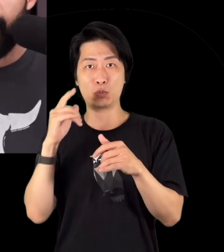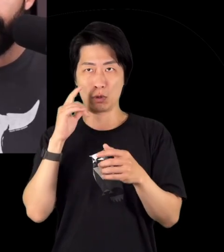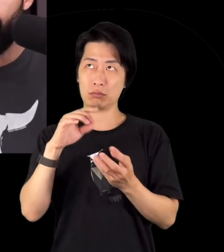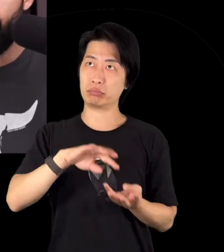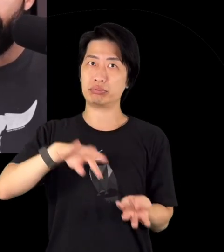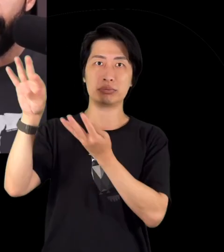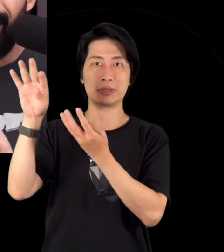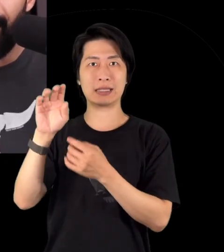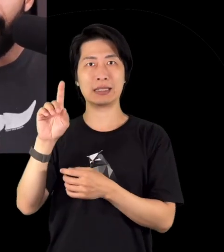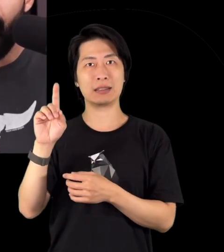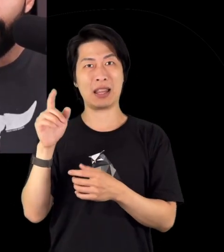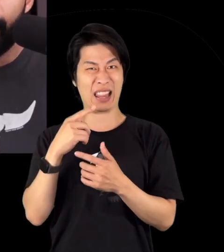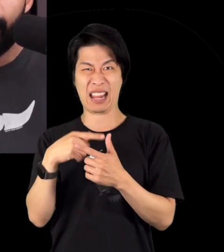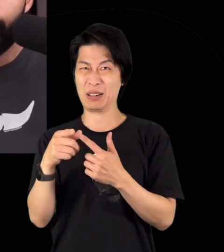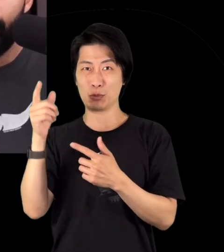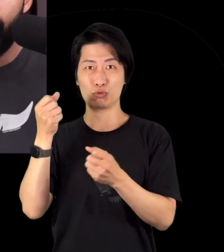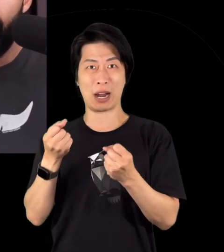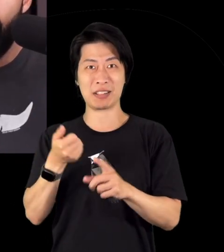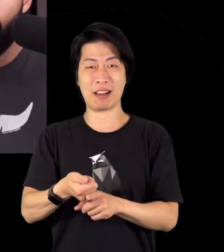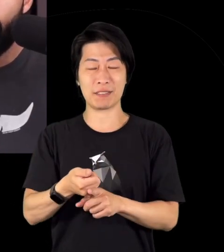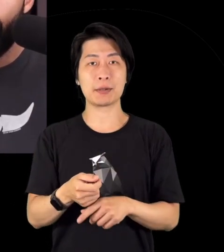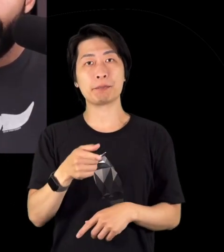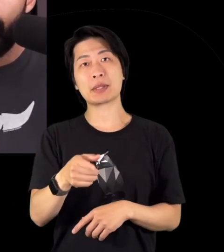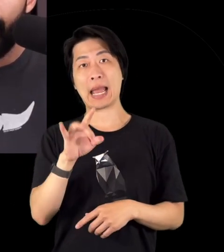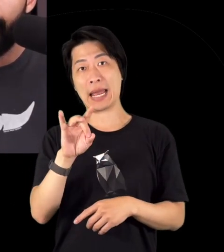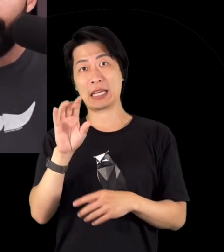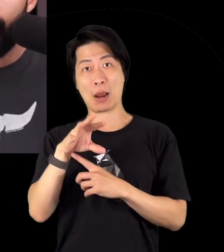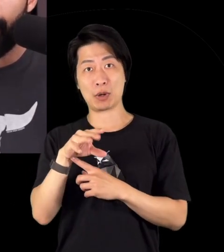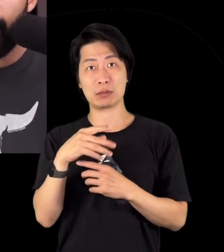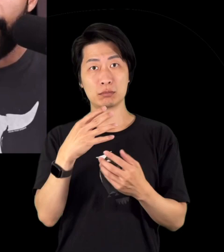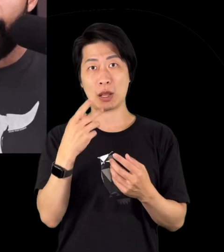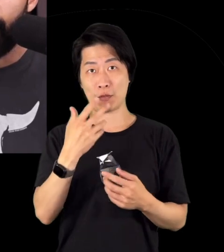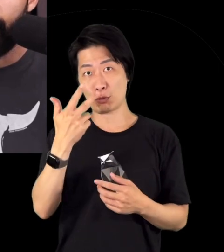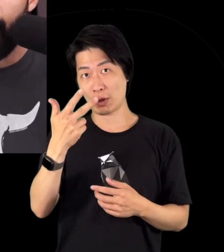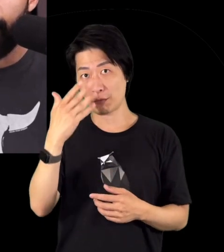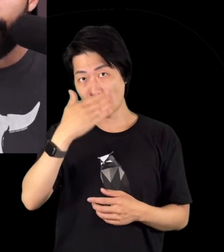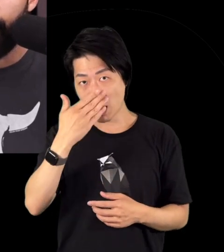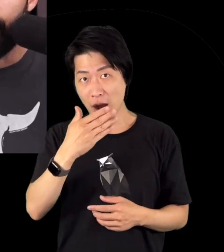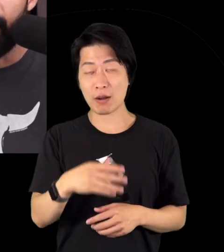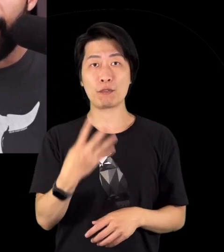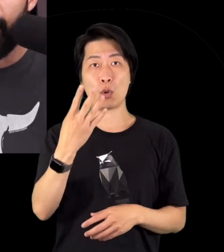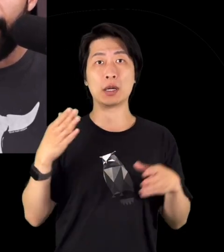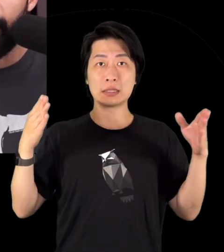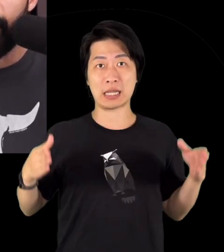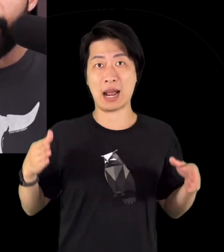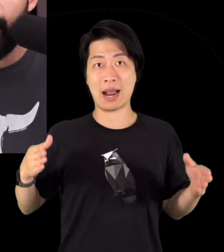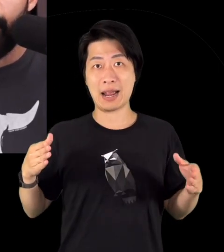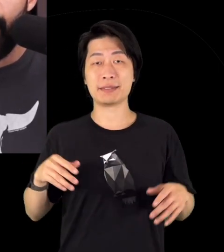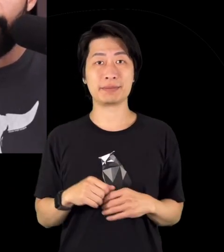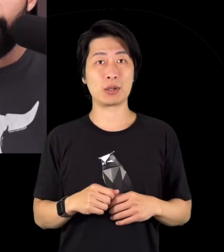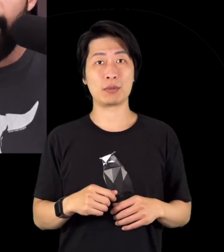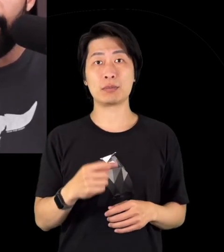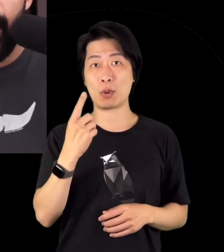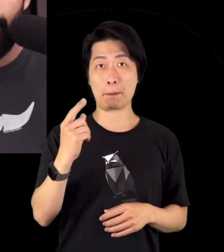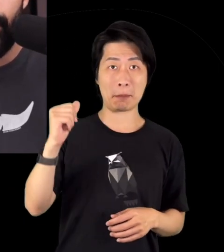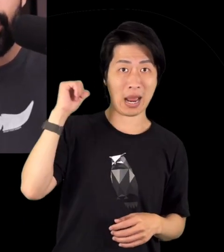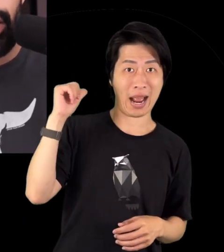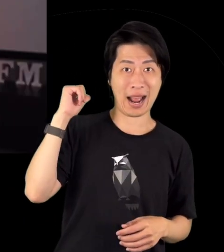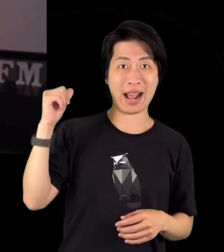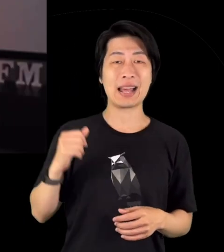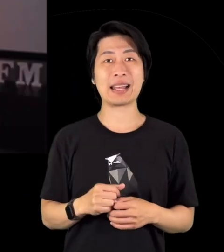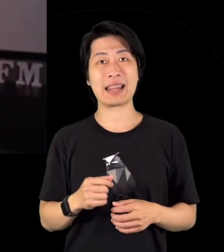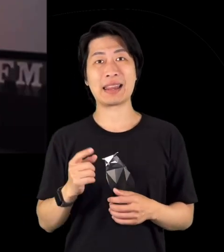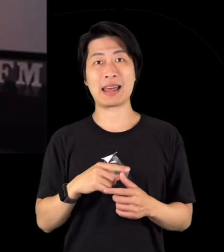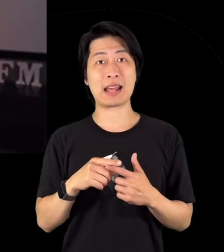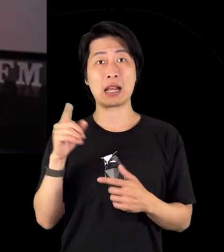here's an example. Here are the 8 cameras. Here's what they capture. You have the 3 front cameras. You have the 4 side cameras. You have the back camera.